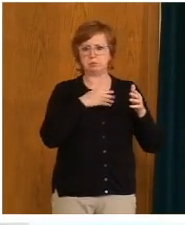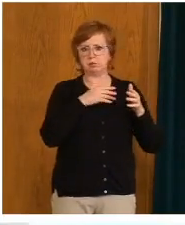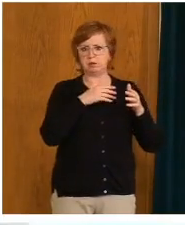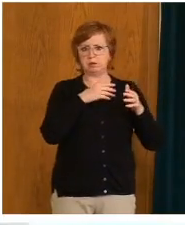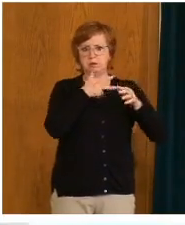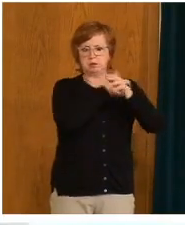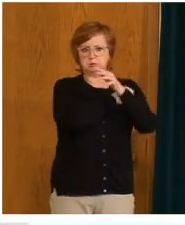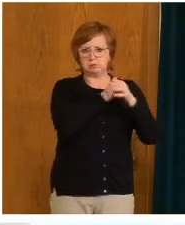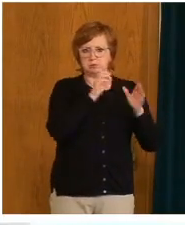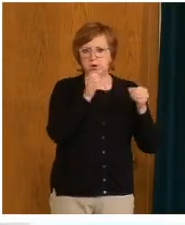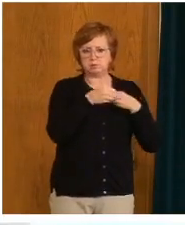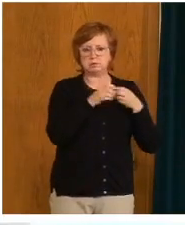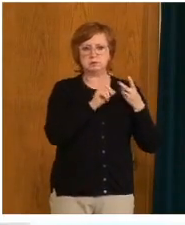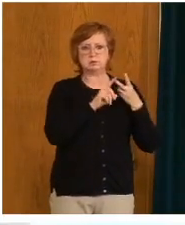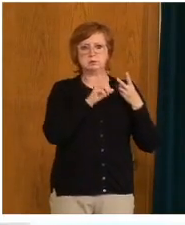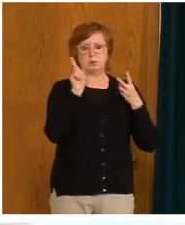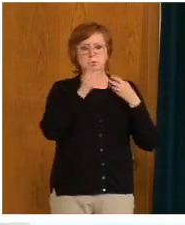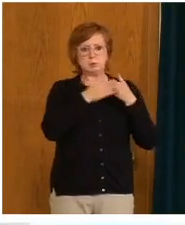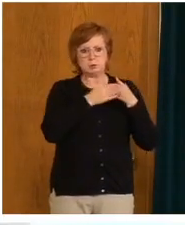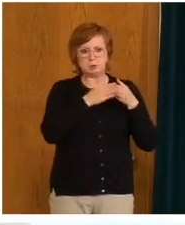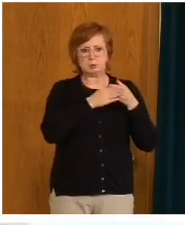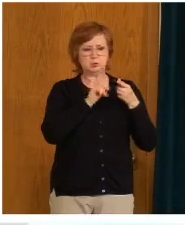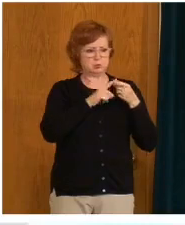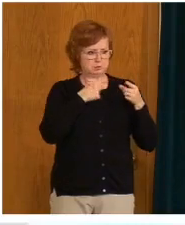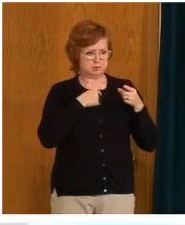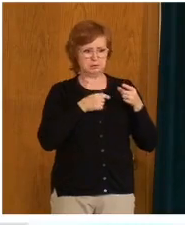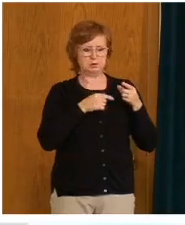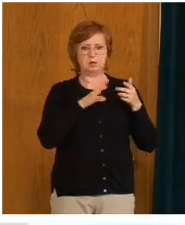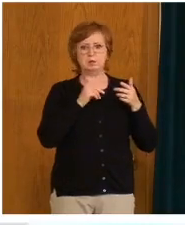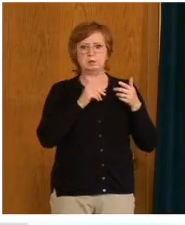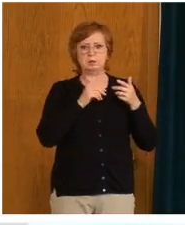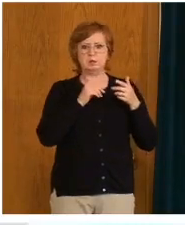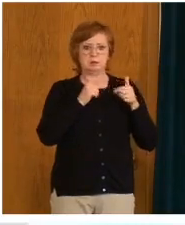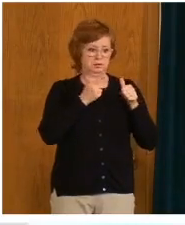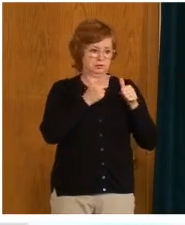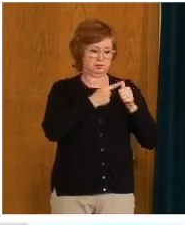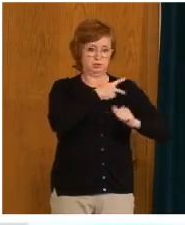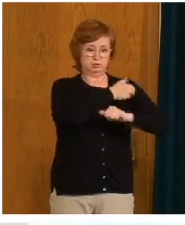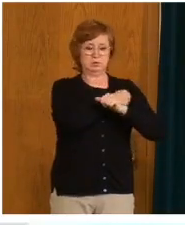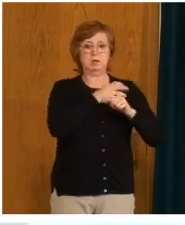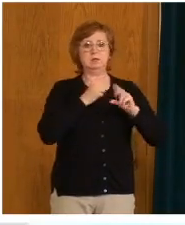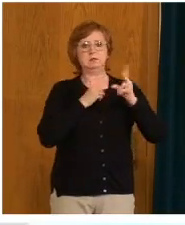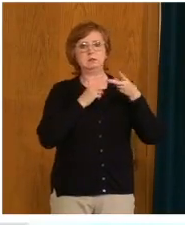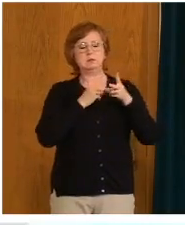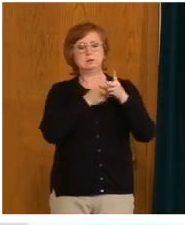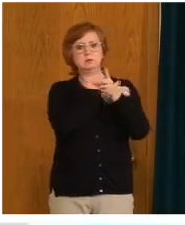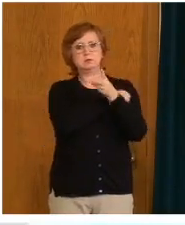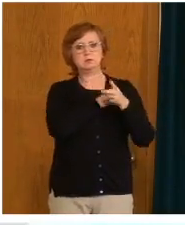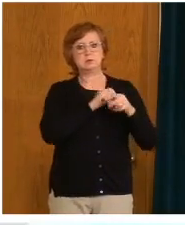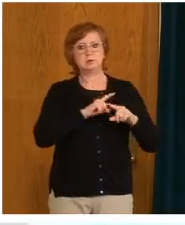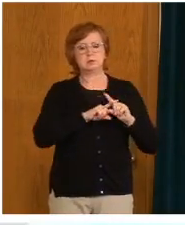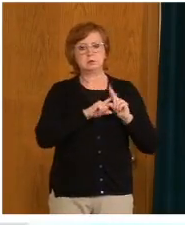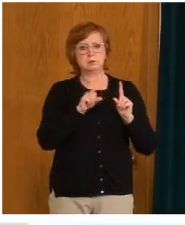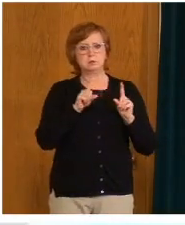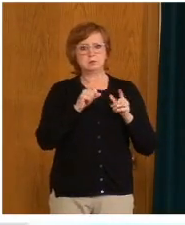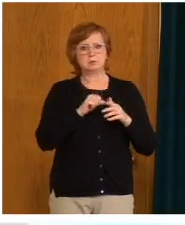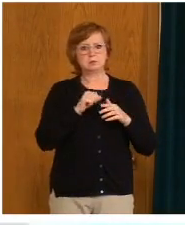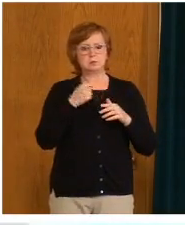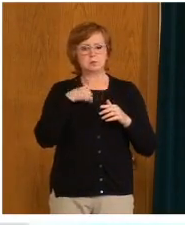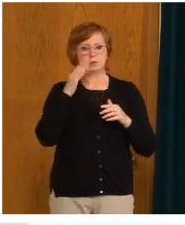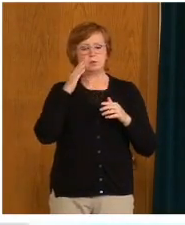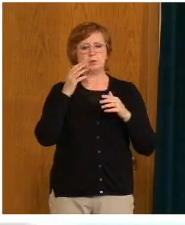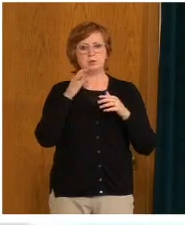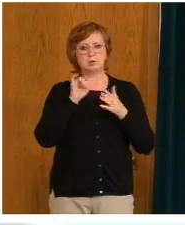us, and get that first dose and then that second dose as we become eligible. And of course, for first dose, everyone 12 and older is now eligible.